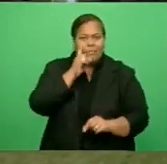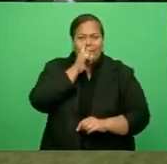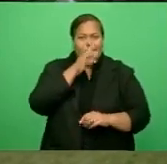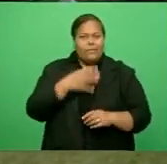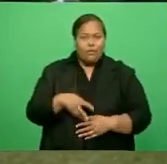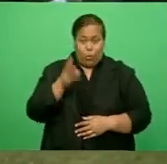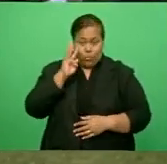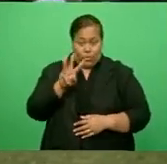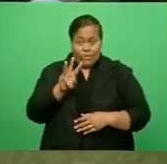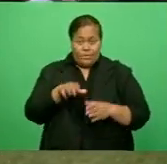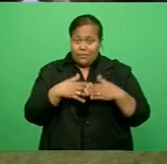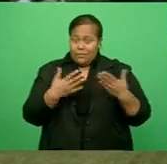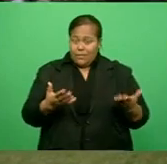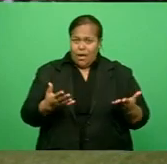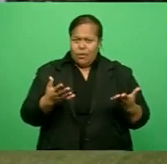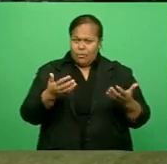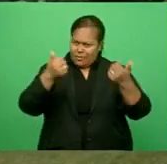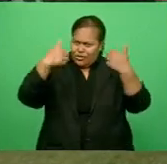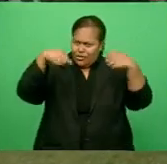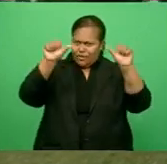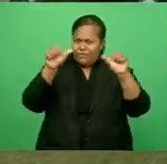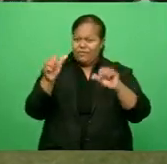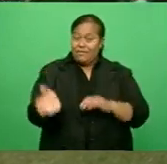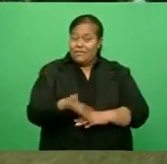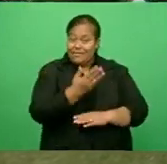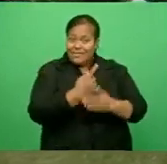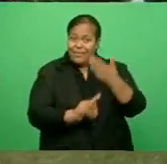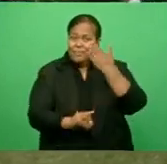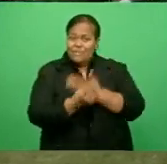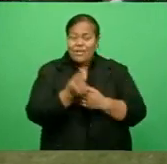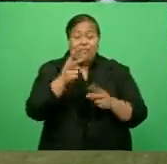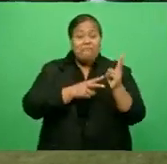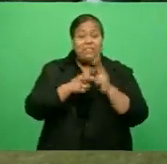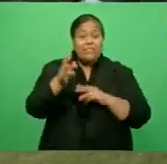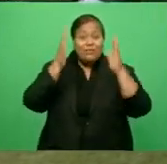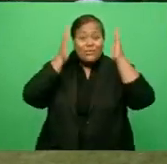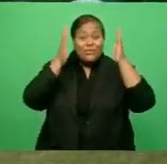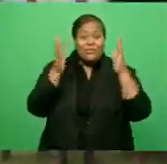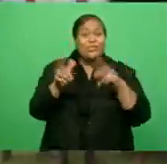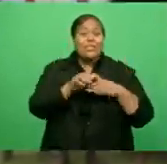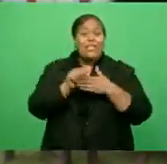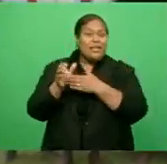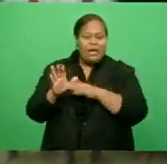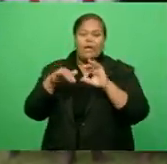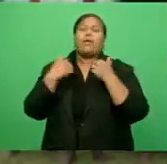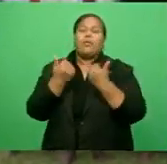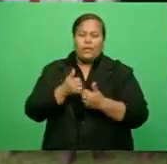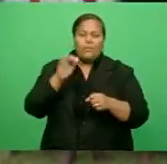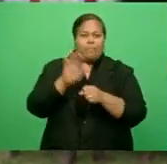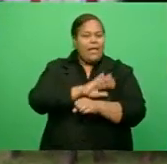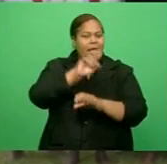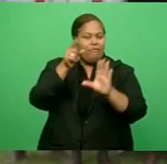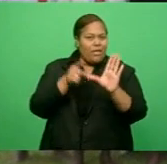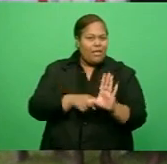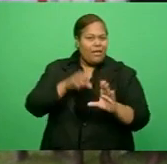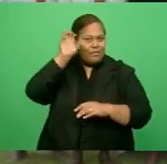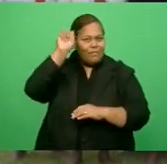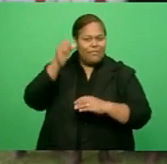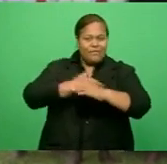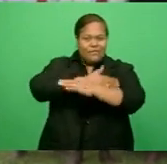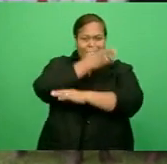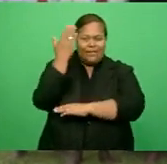of the auspicious occasion, village and church leaders have agreed to make this an annual event. Josiah